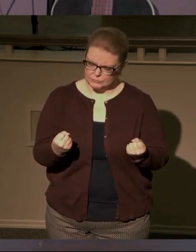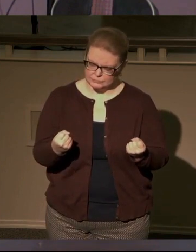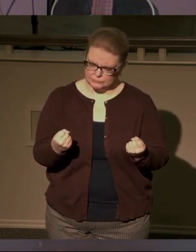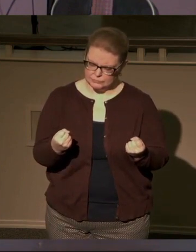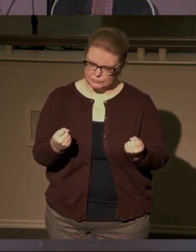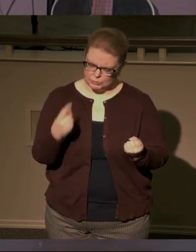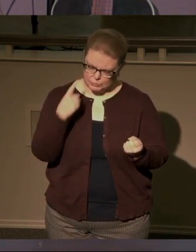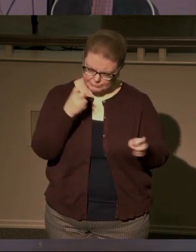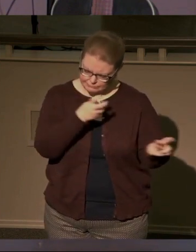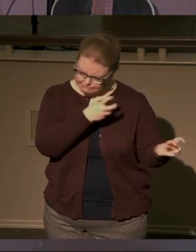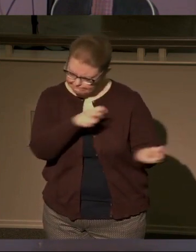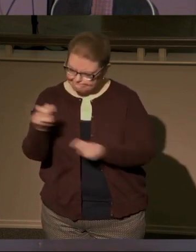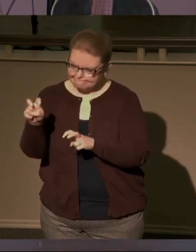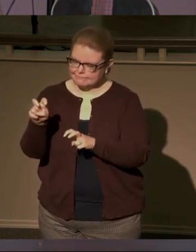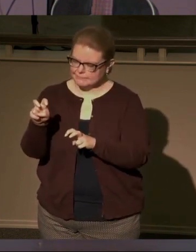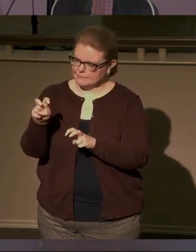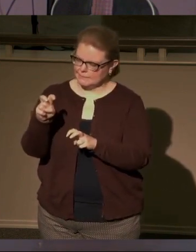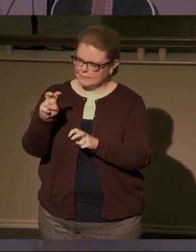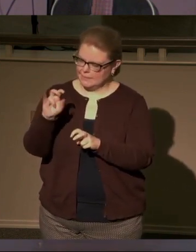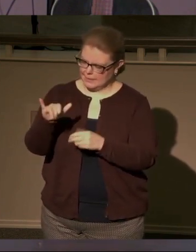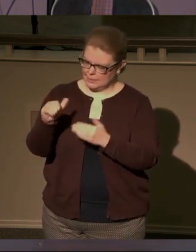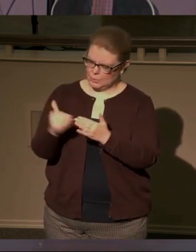to make that switch.